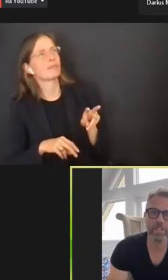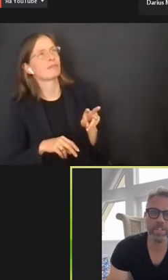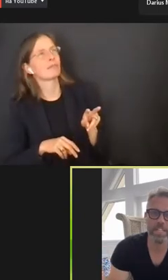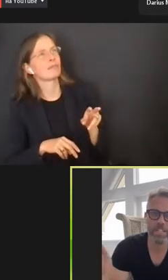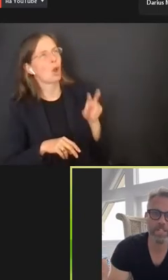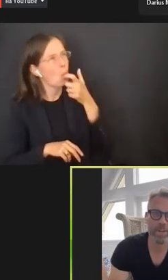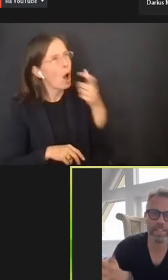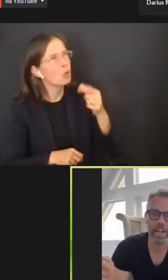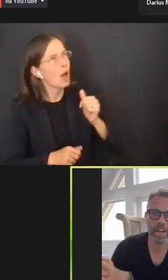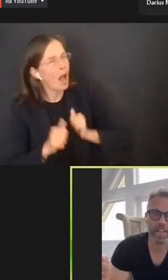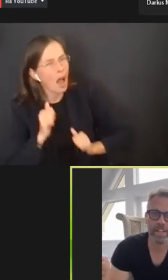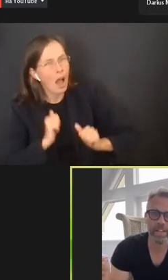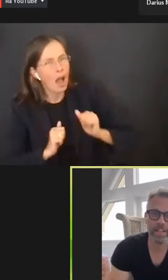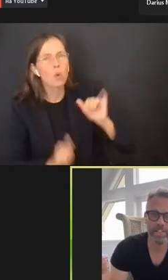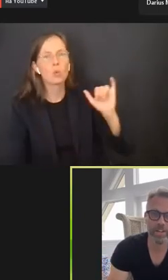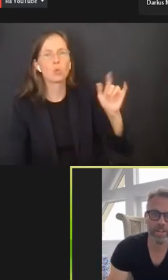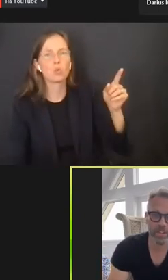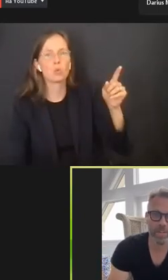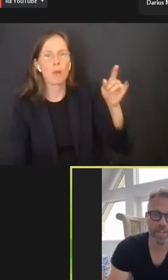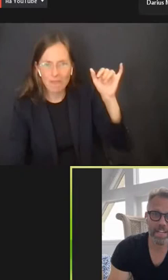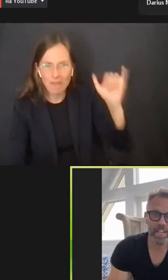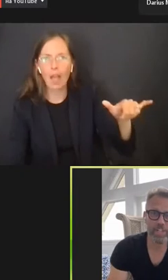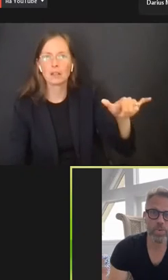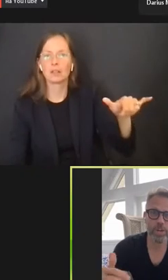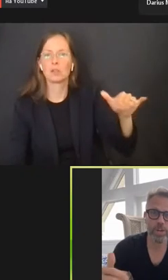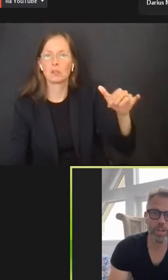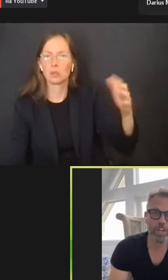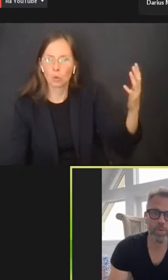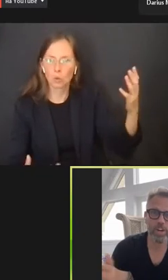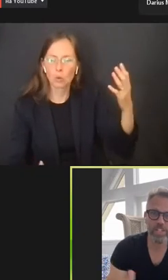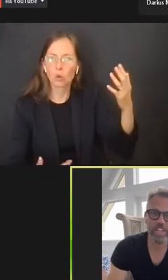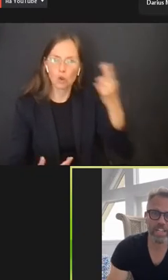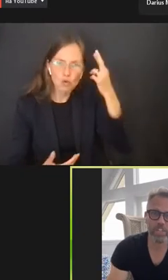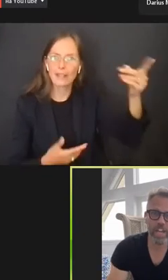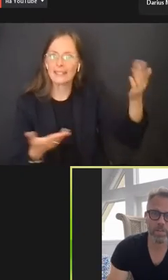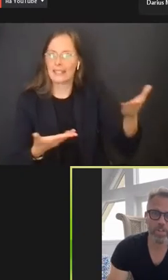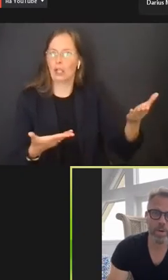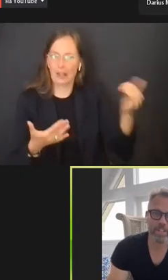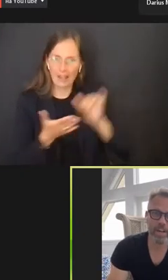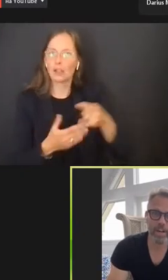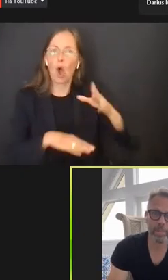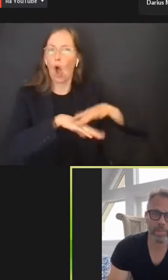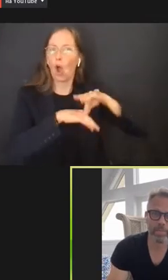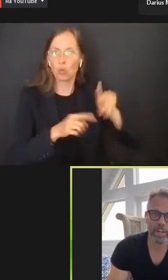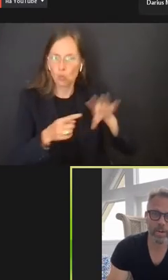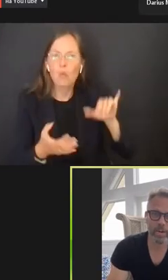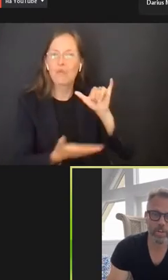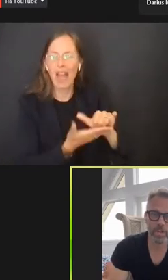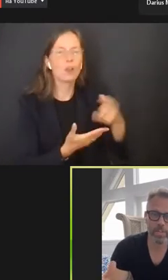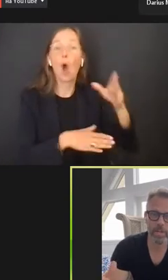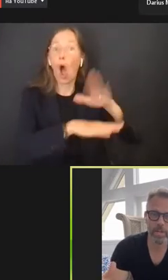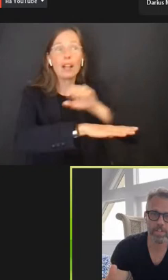like, this is what this guy is here to do. Because you were on stage and it was so undeniable, you know,